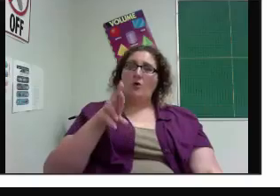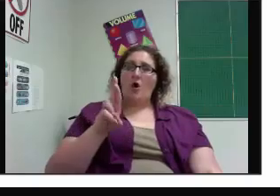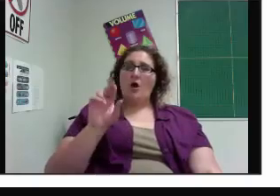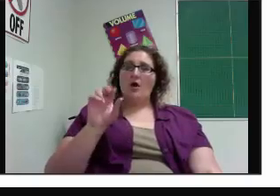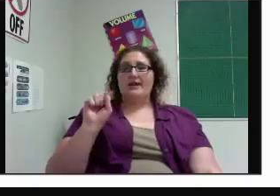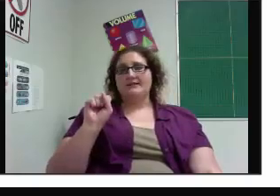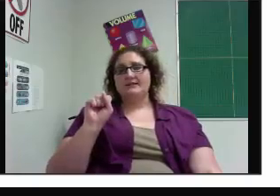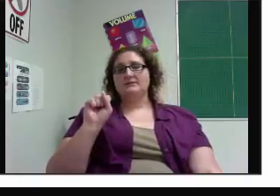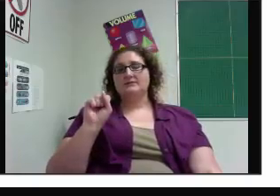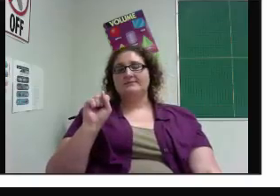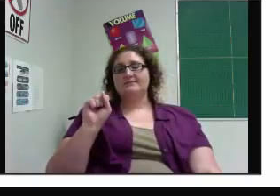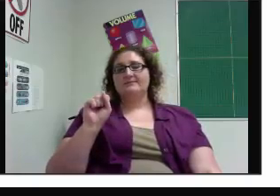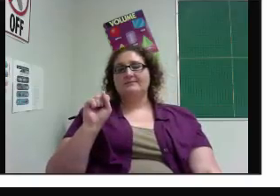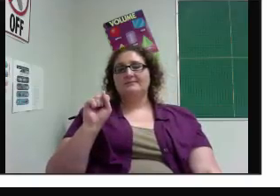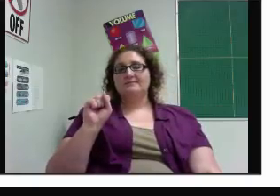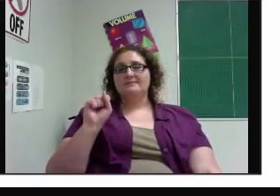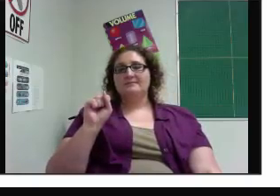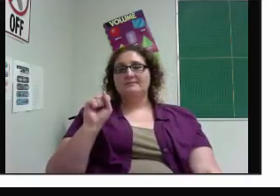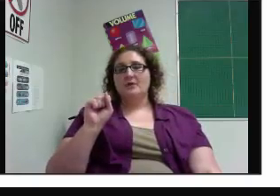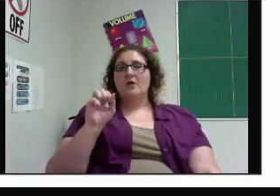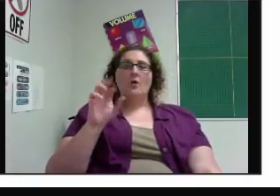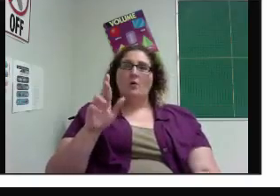at plane